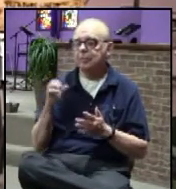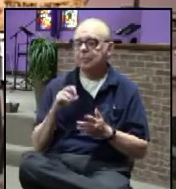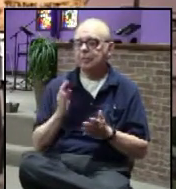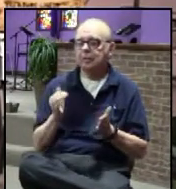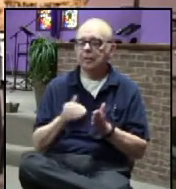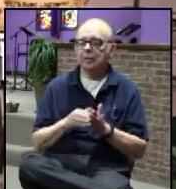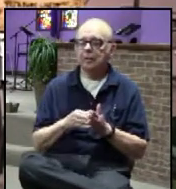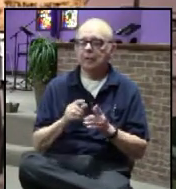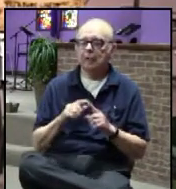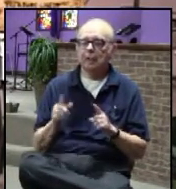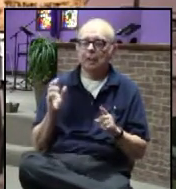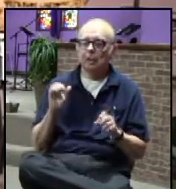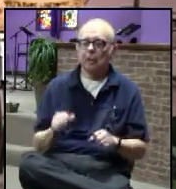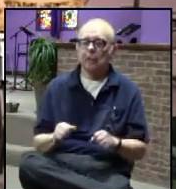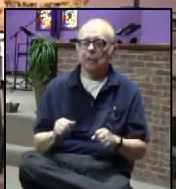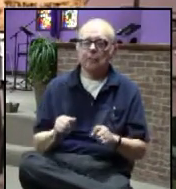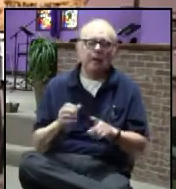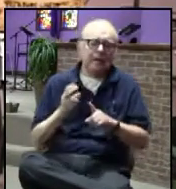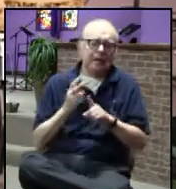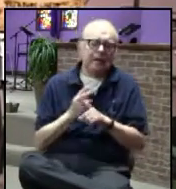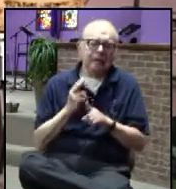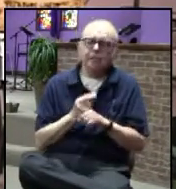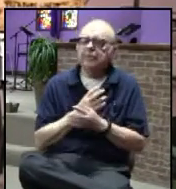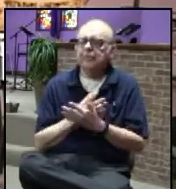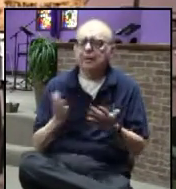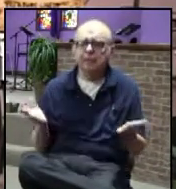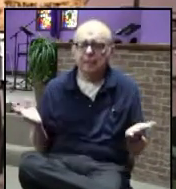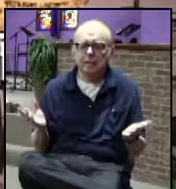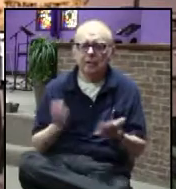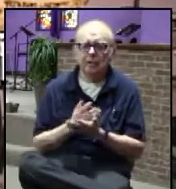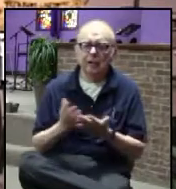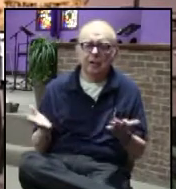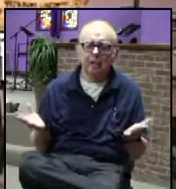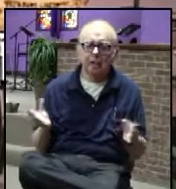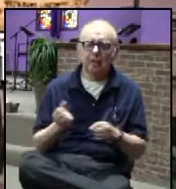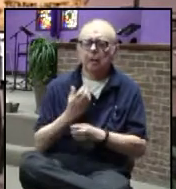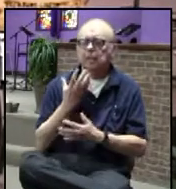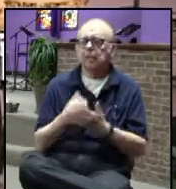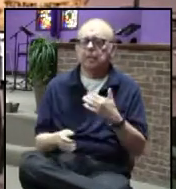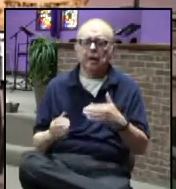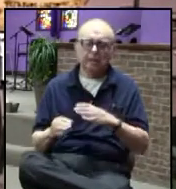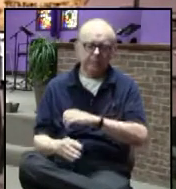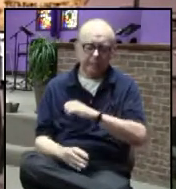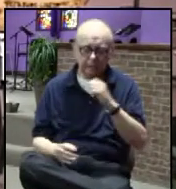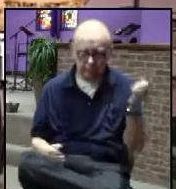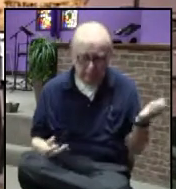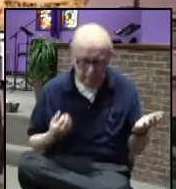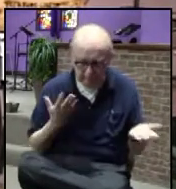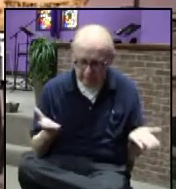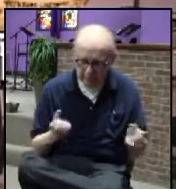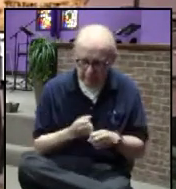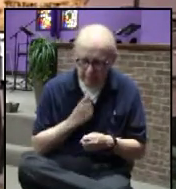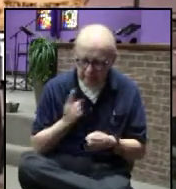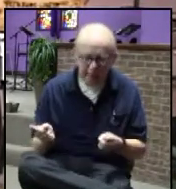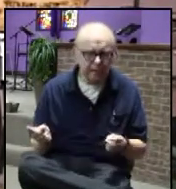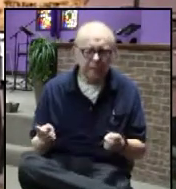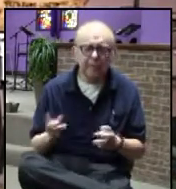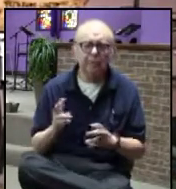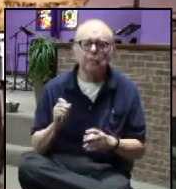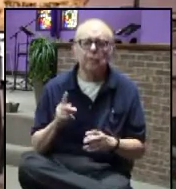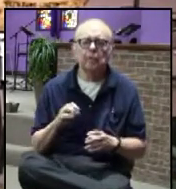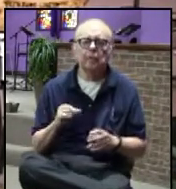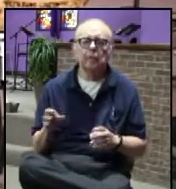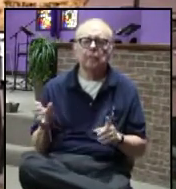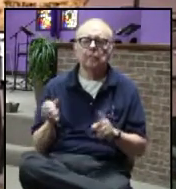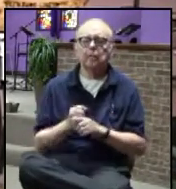So yeah, you can hoard these things, but these things that we get out of these treasure chests, we don't get them to hoard them.